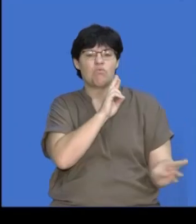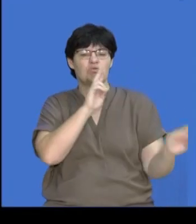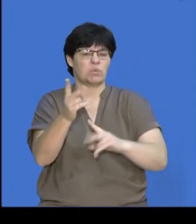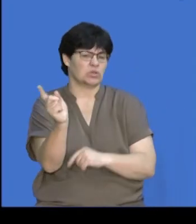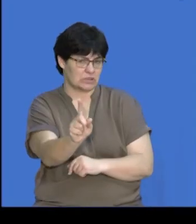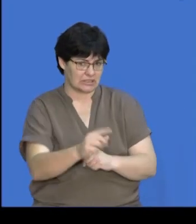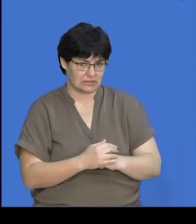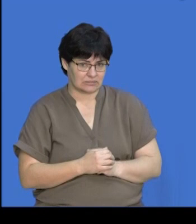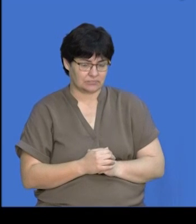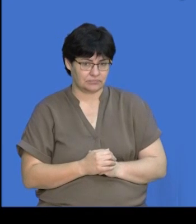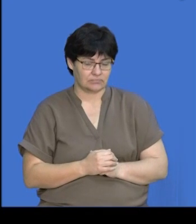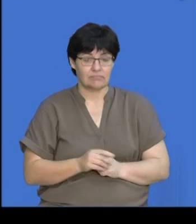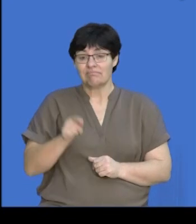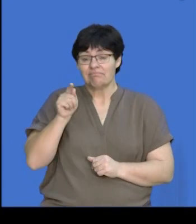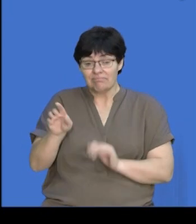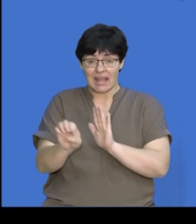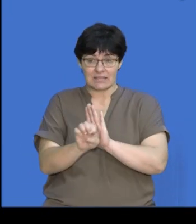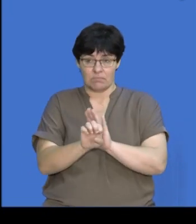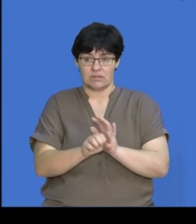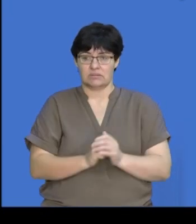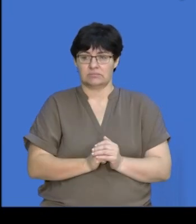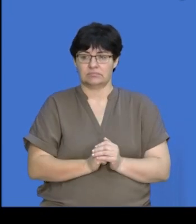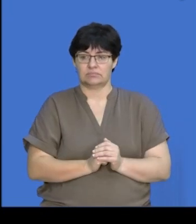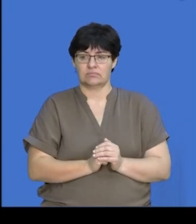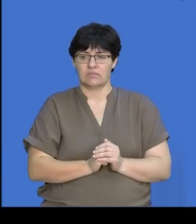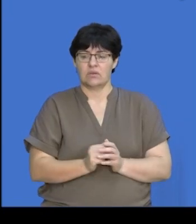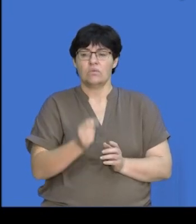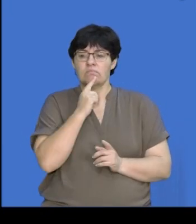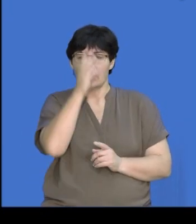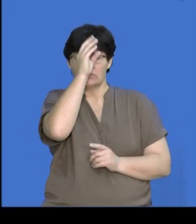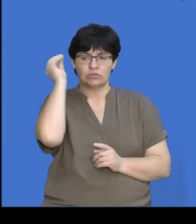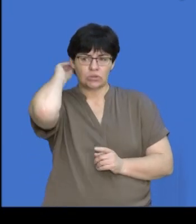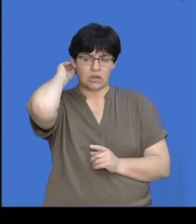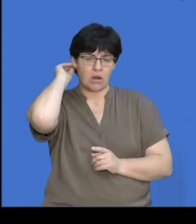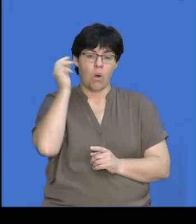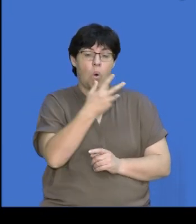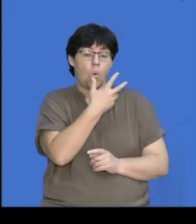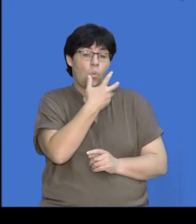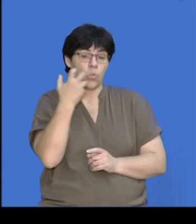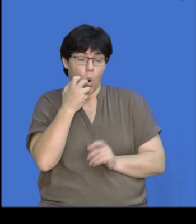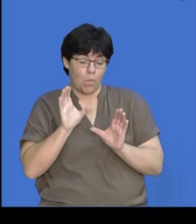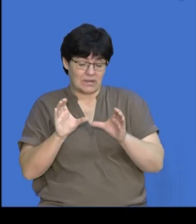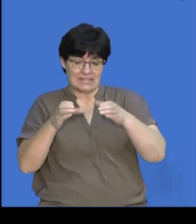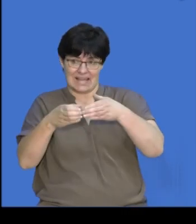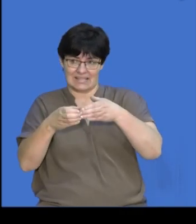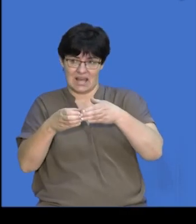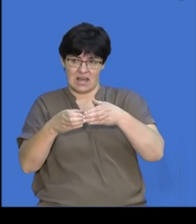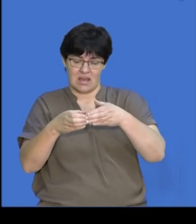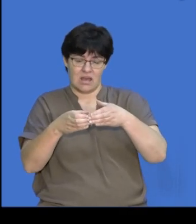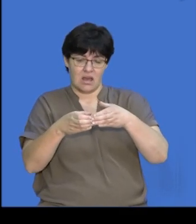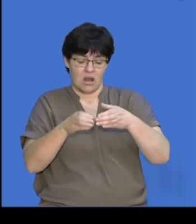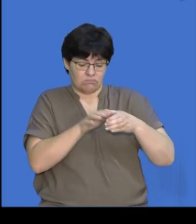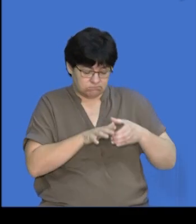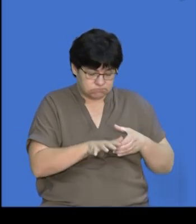responses. In this particular example, we should have noted the warm sector of the cold front